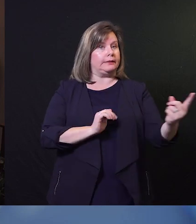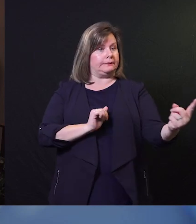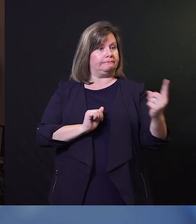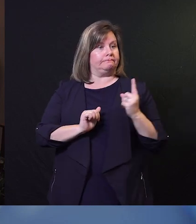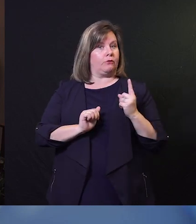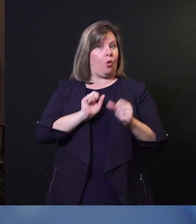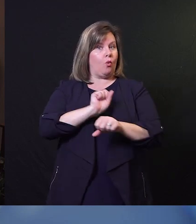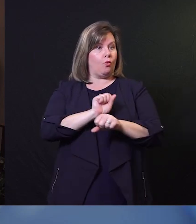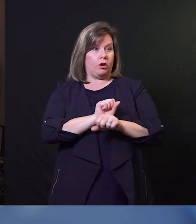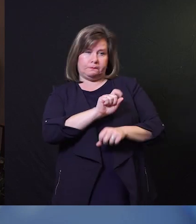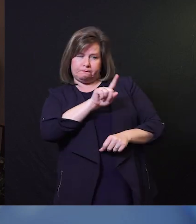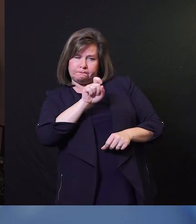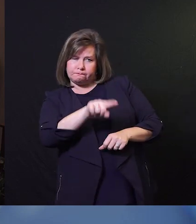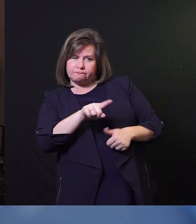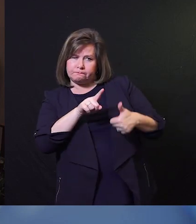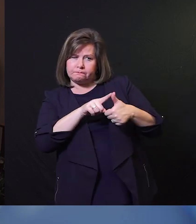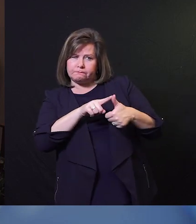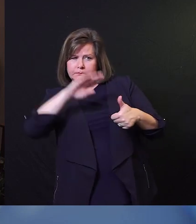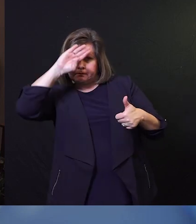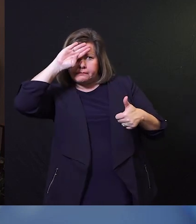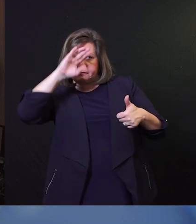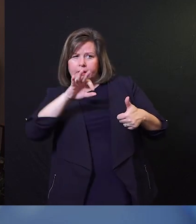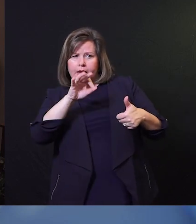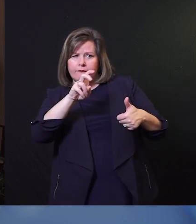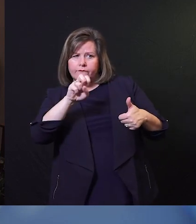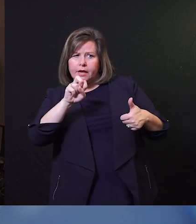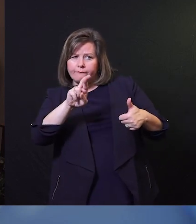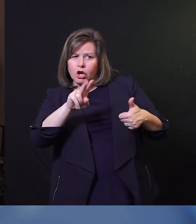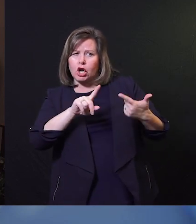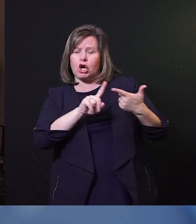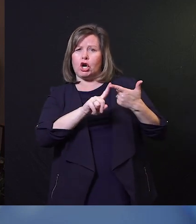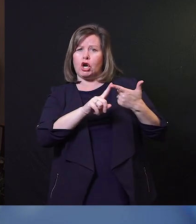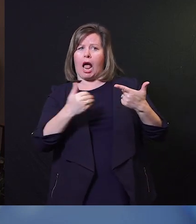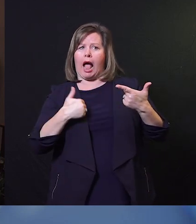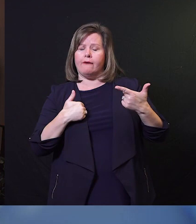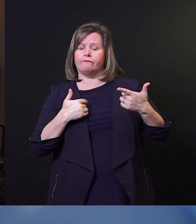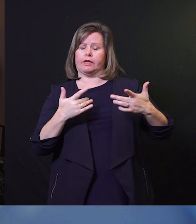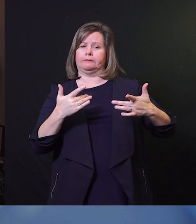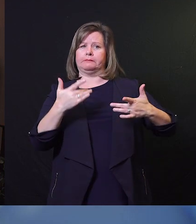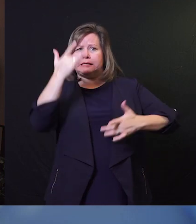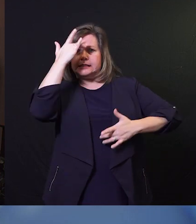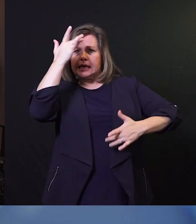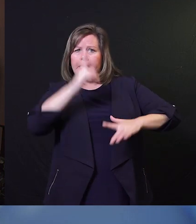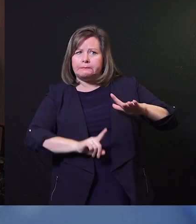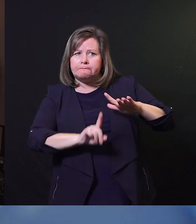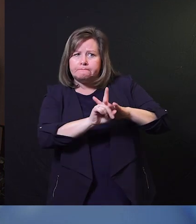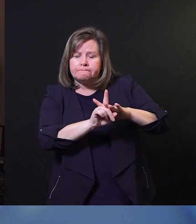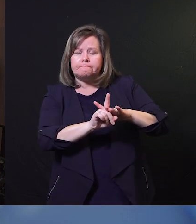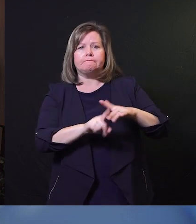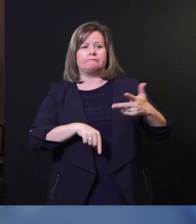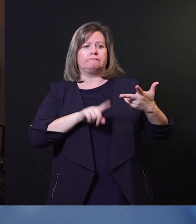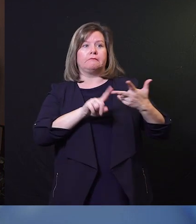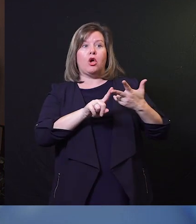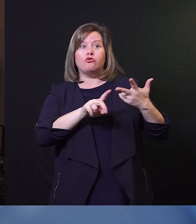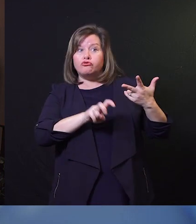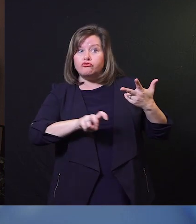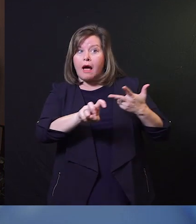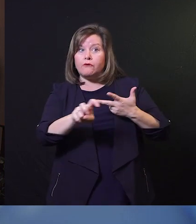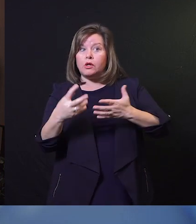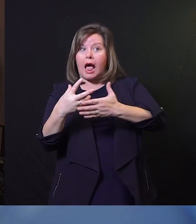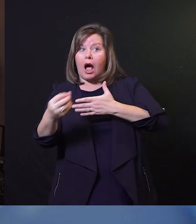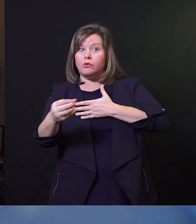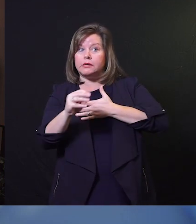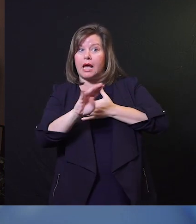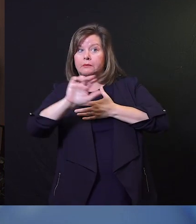day if they have a fever, if they have the symptoms of COVID-19, if they've had travel outside of the state of Michigan